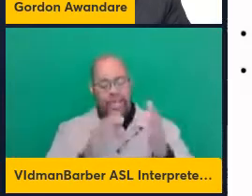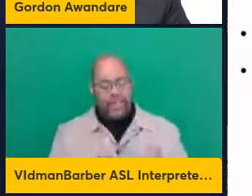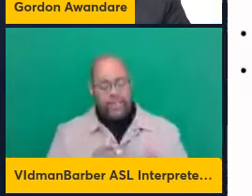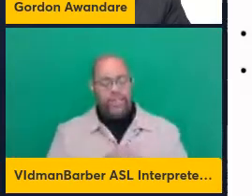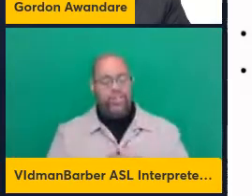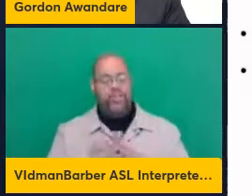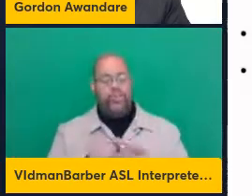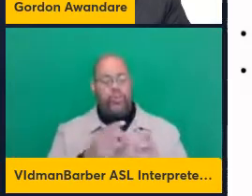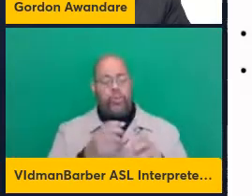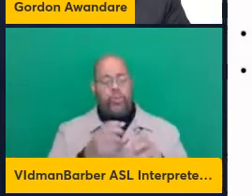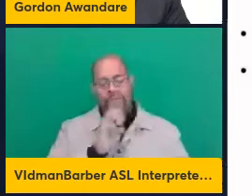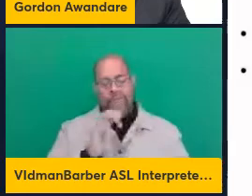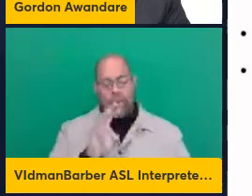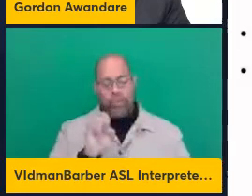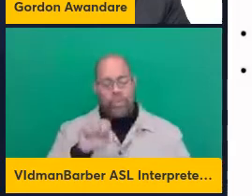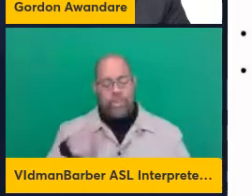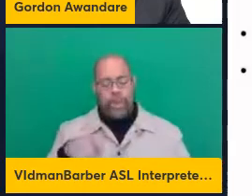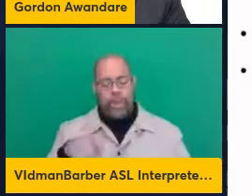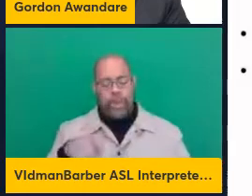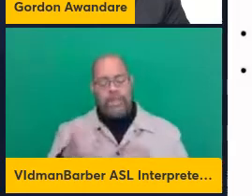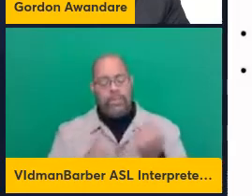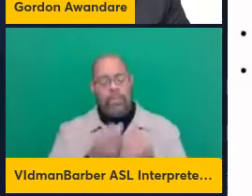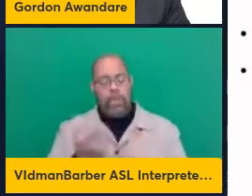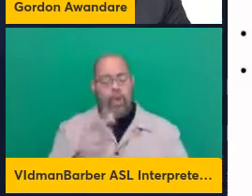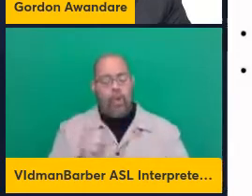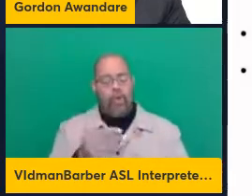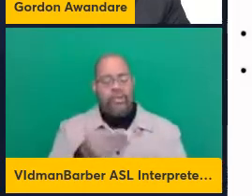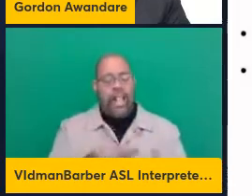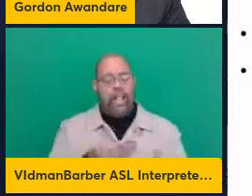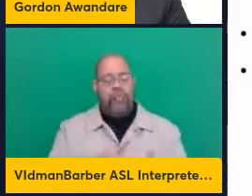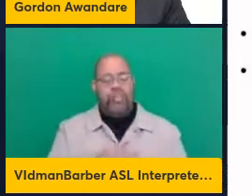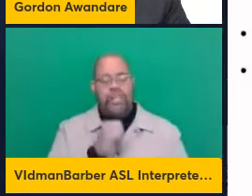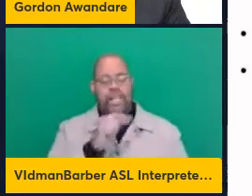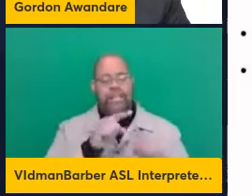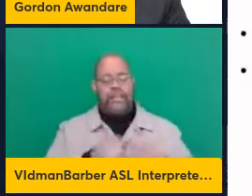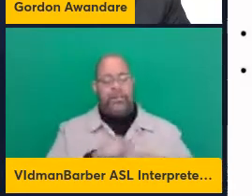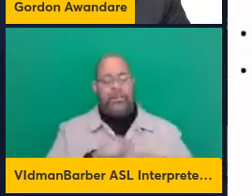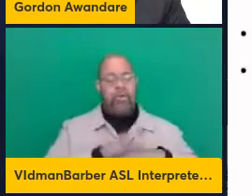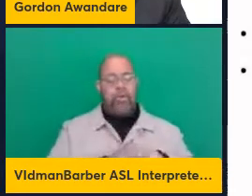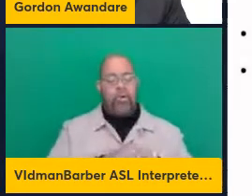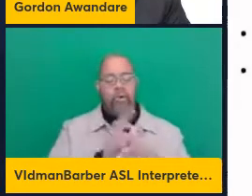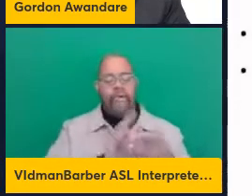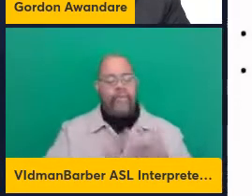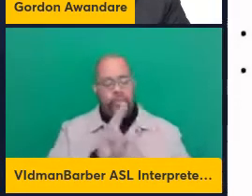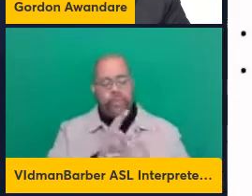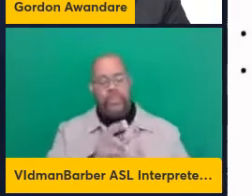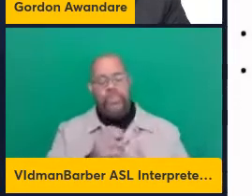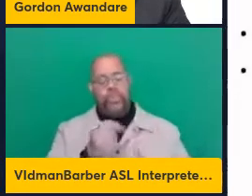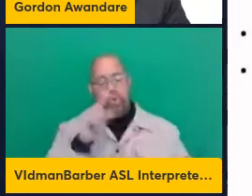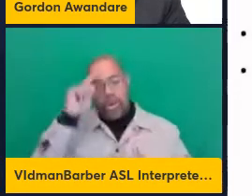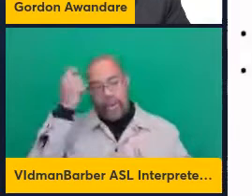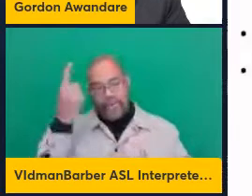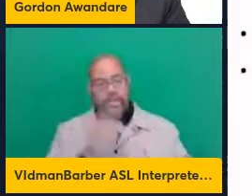to get a fellowship, so they can support their own salary and not rely on university or